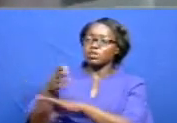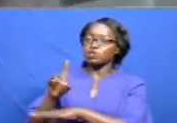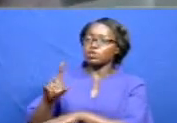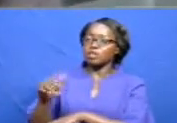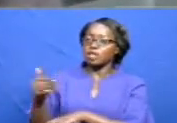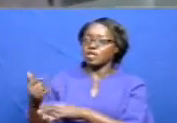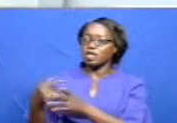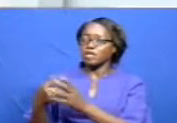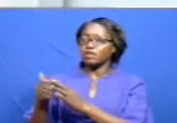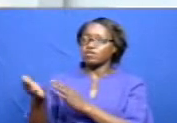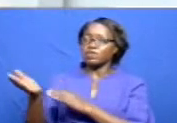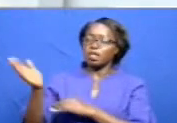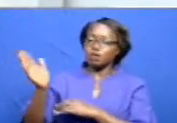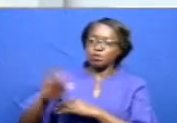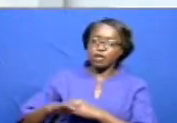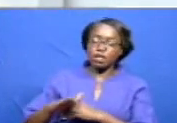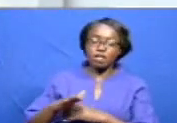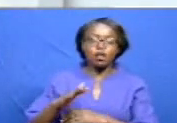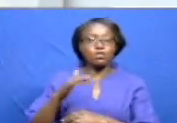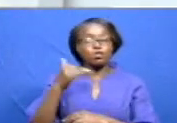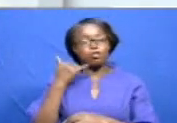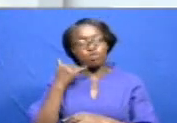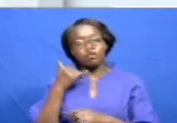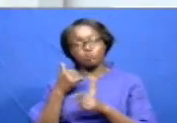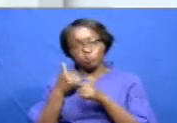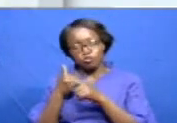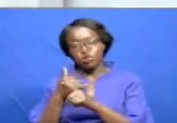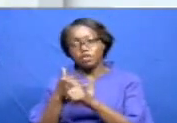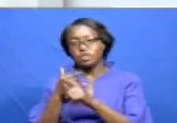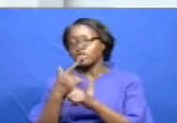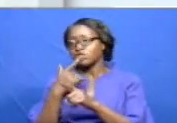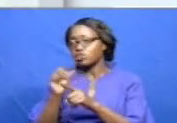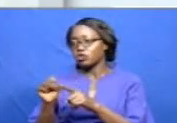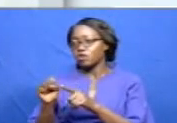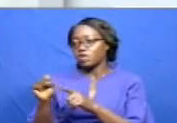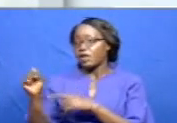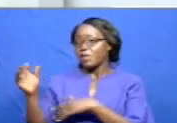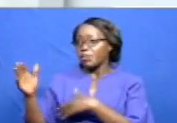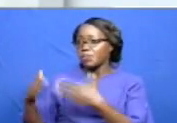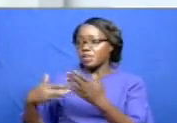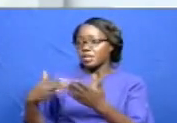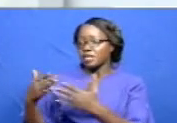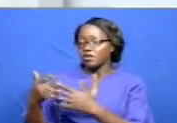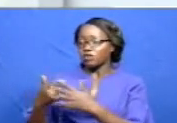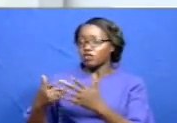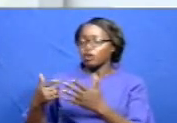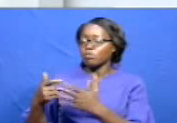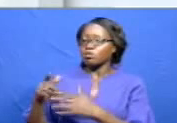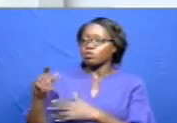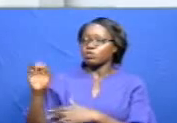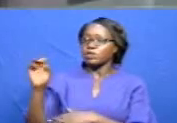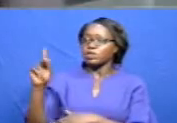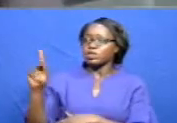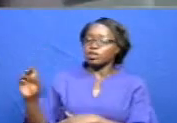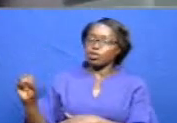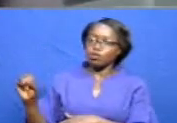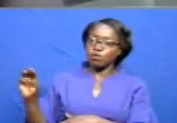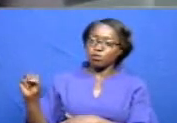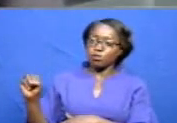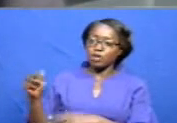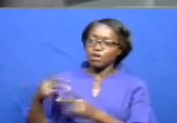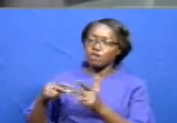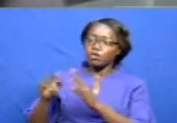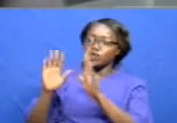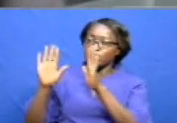go back to your mobile device. So the signal comes from Telkom Kenya, and I think it's important also for me to clarify, very